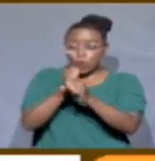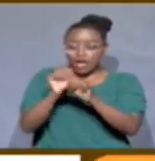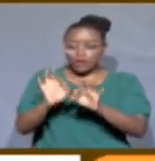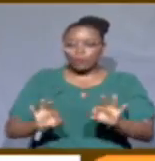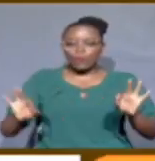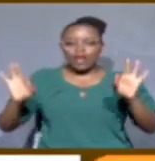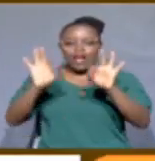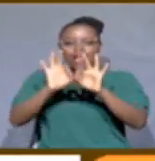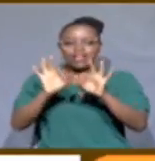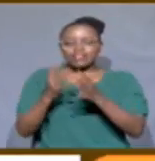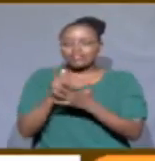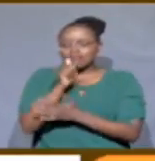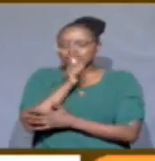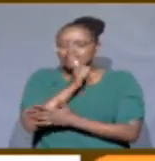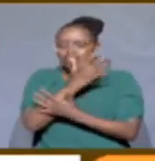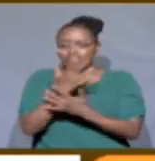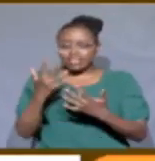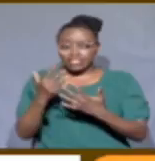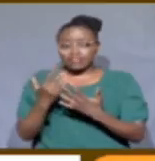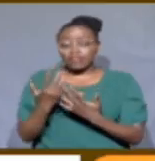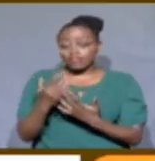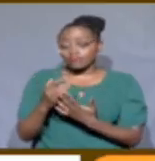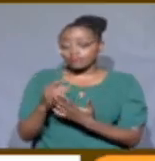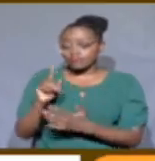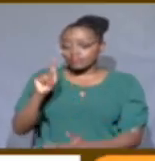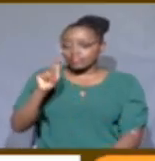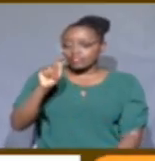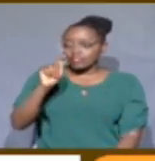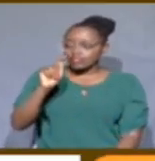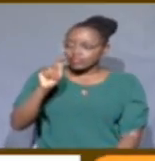certainly the secret ingredient in Trinity's